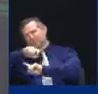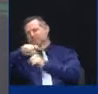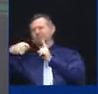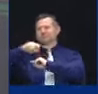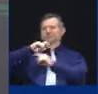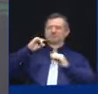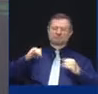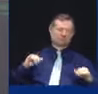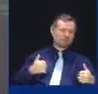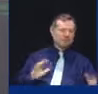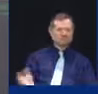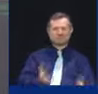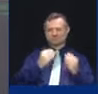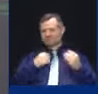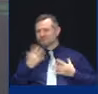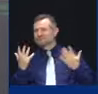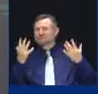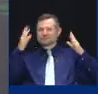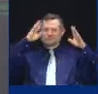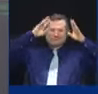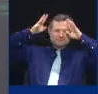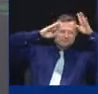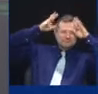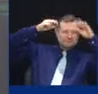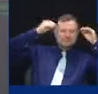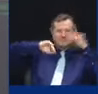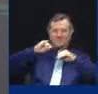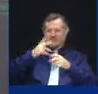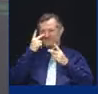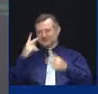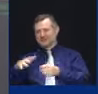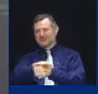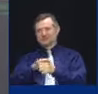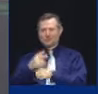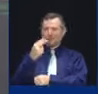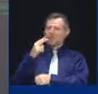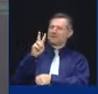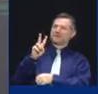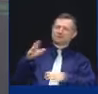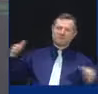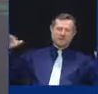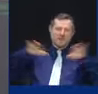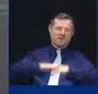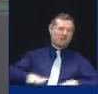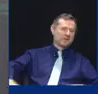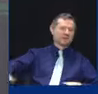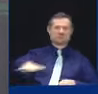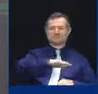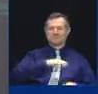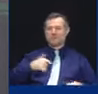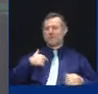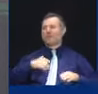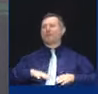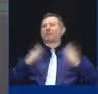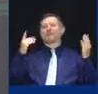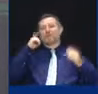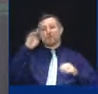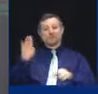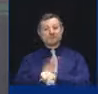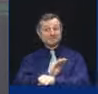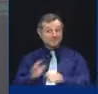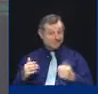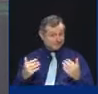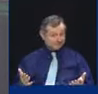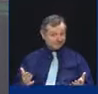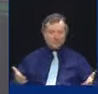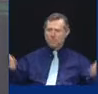energies flow. Visit the Hudson Valley while you're here. The doors are open. We welcome you.